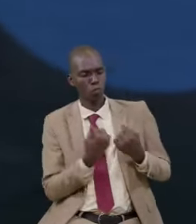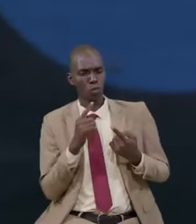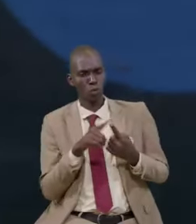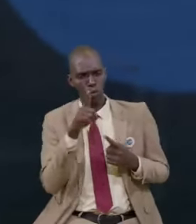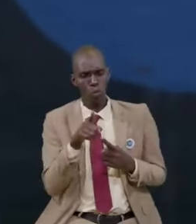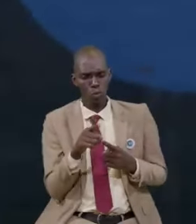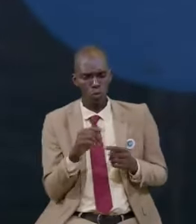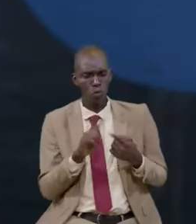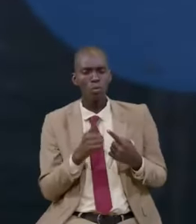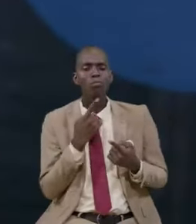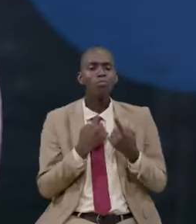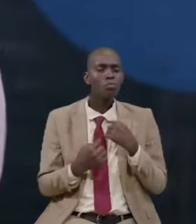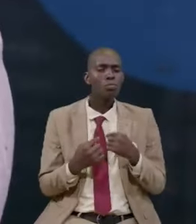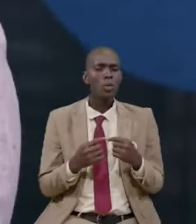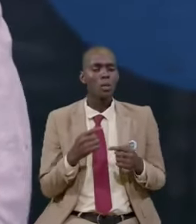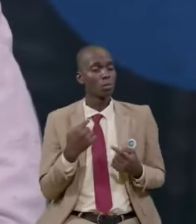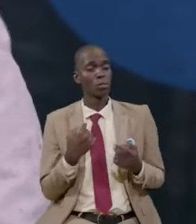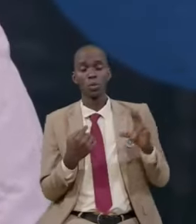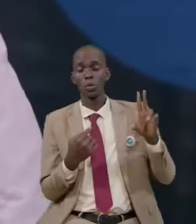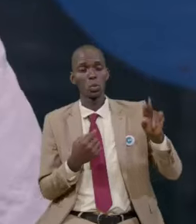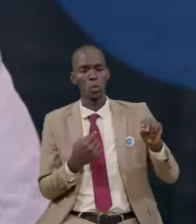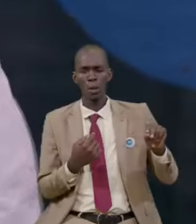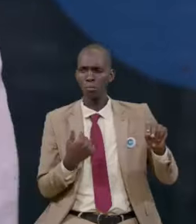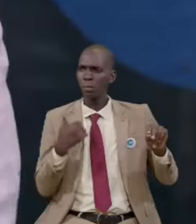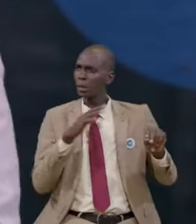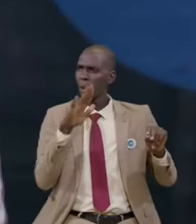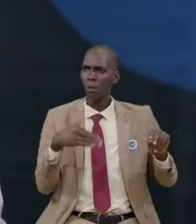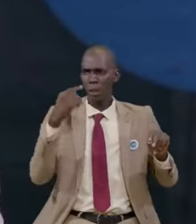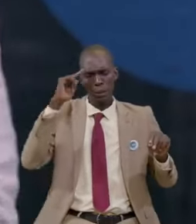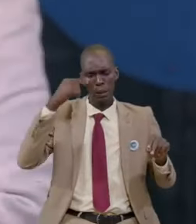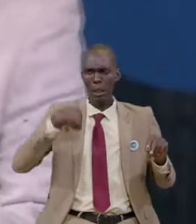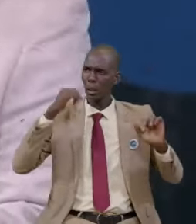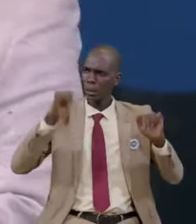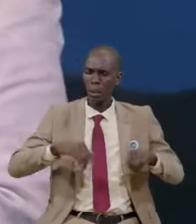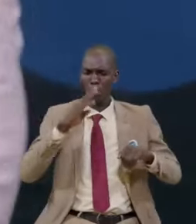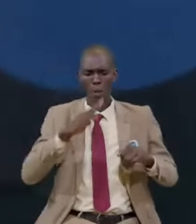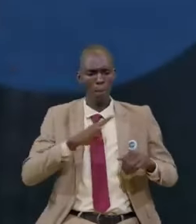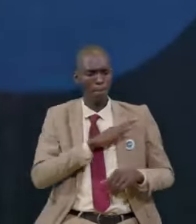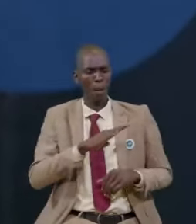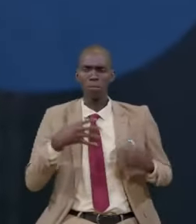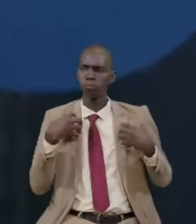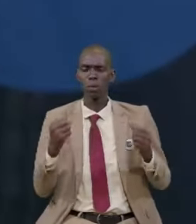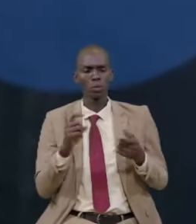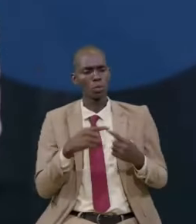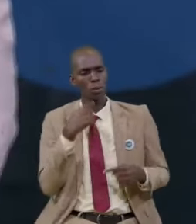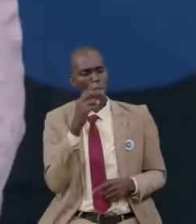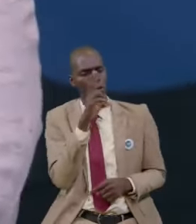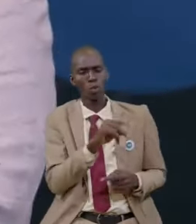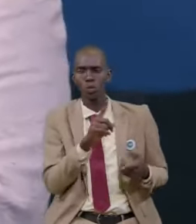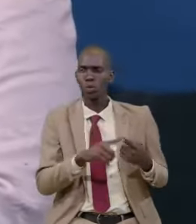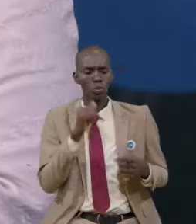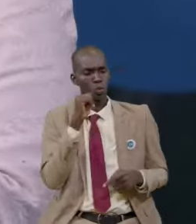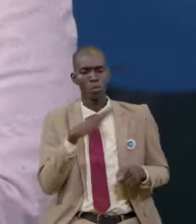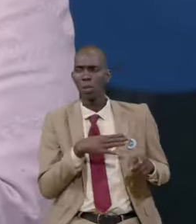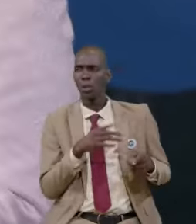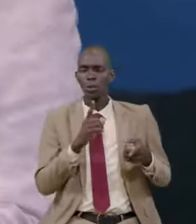never knew I could say no to him. I never knew I could say no to her. The joy, the happiness